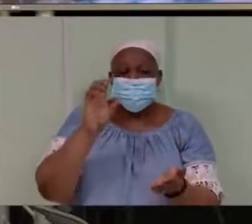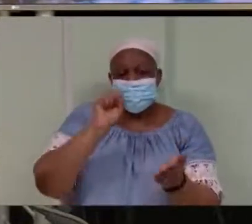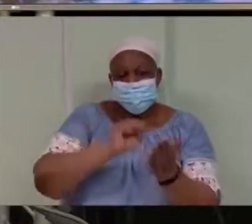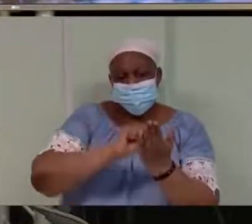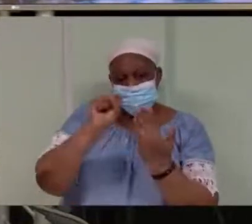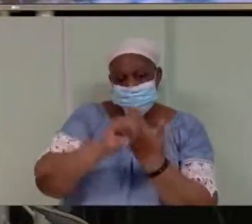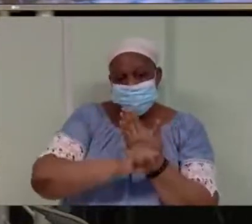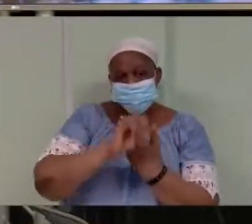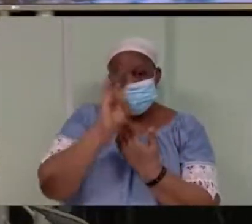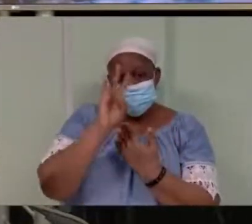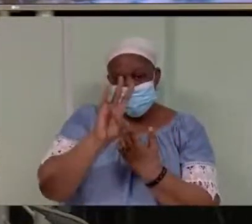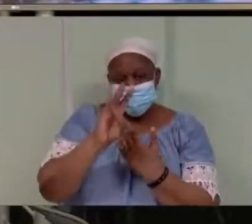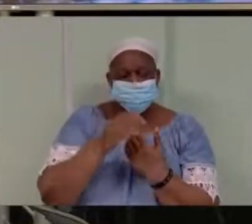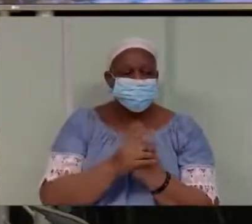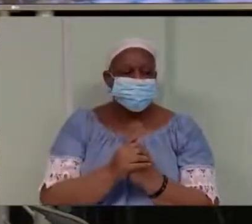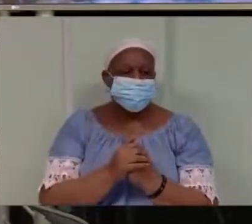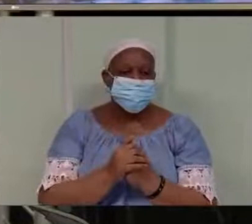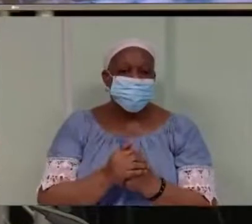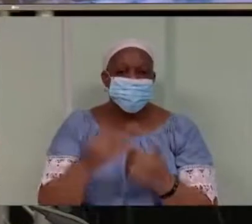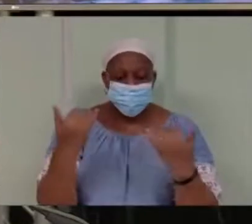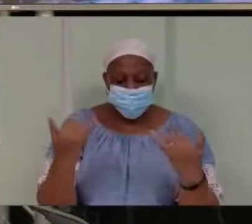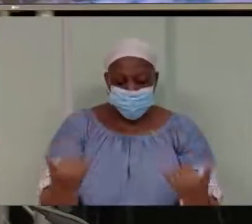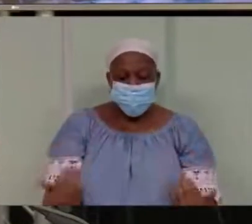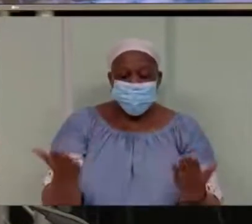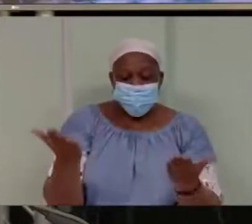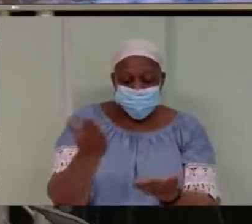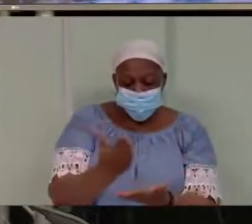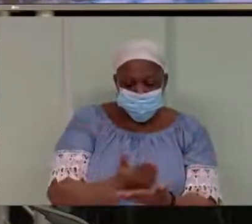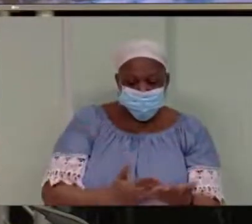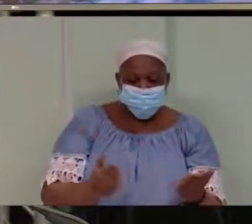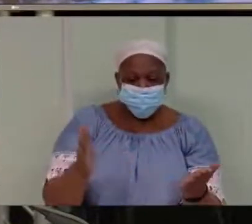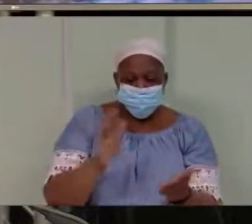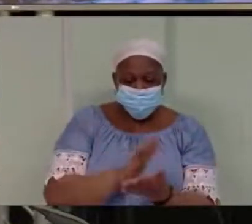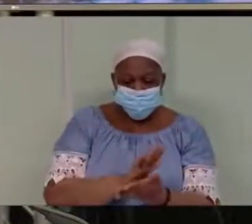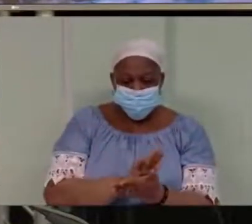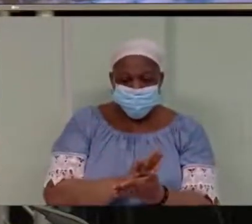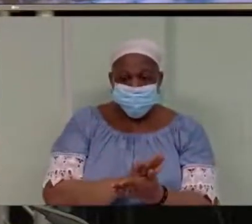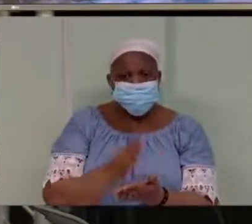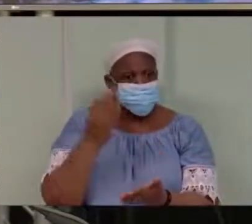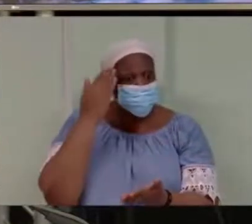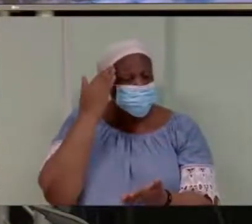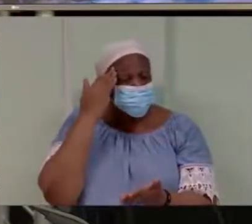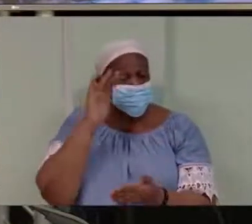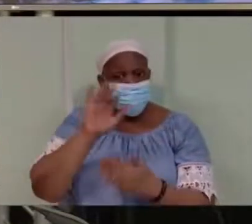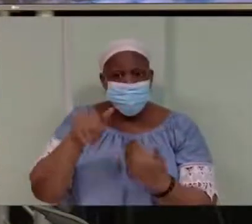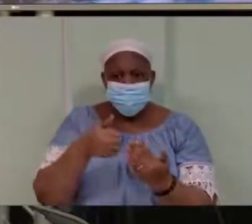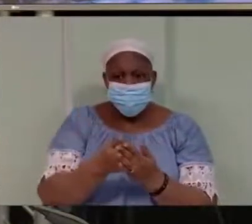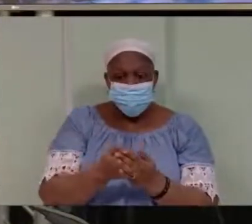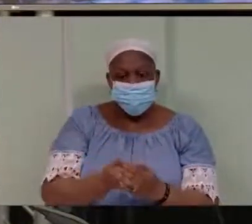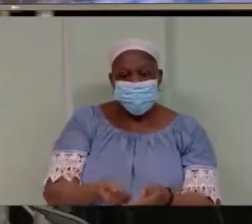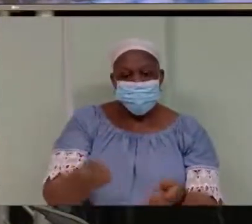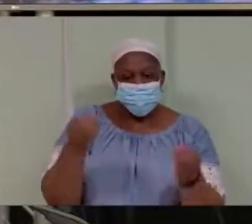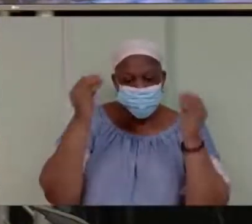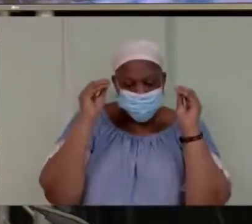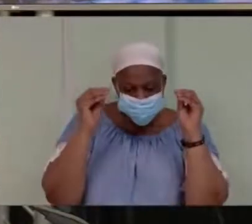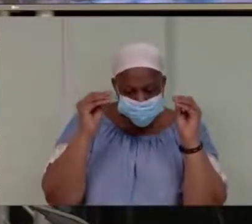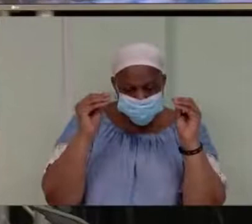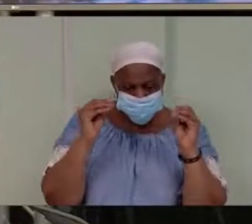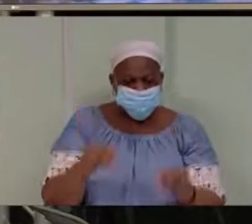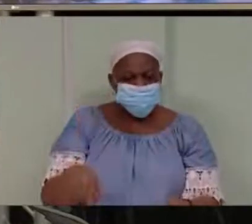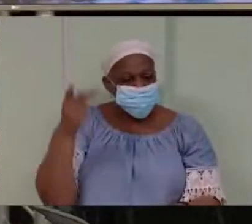centers have been approved for reopening we expect all early childhood staff parents and